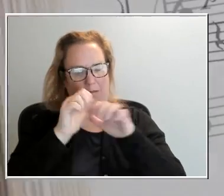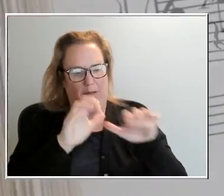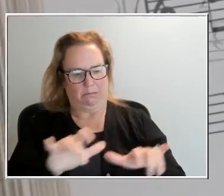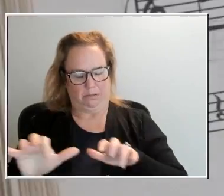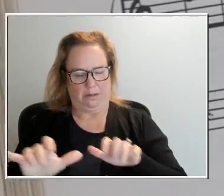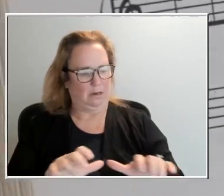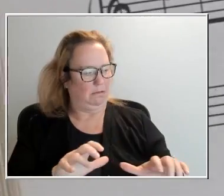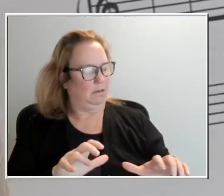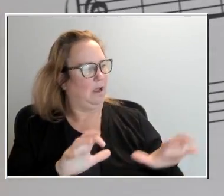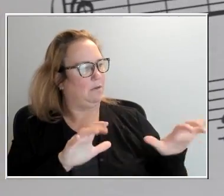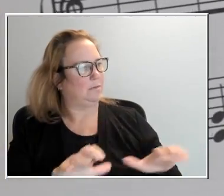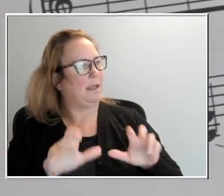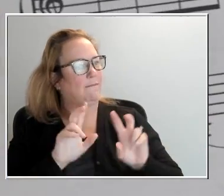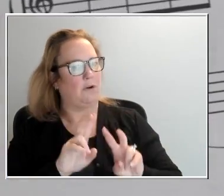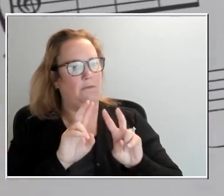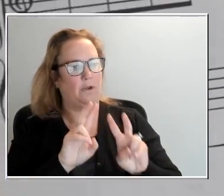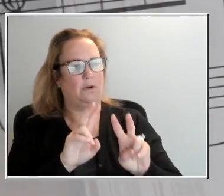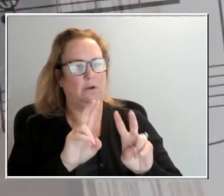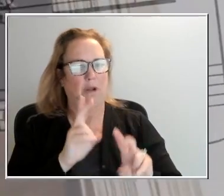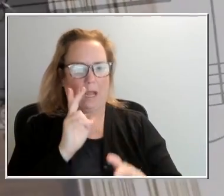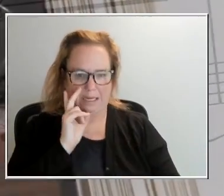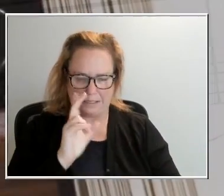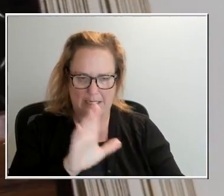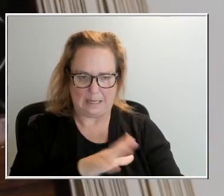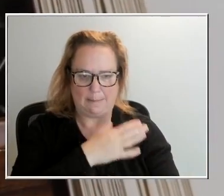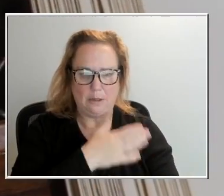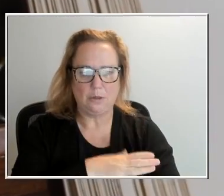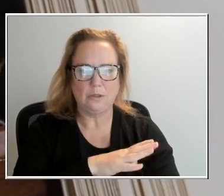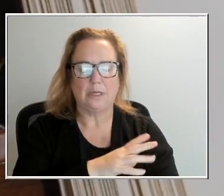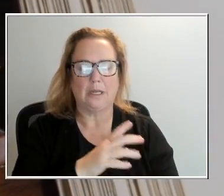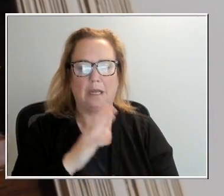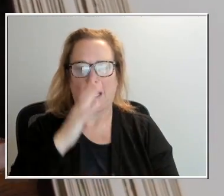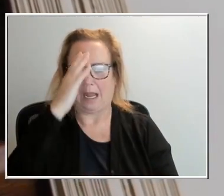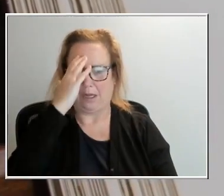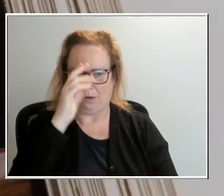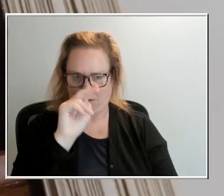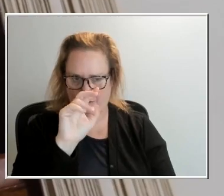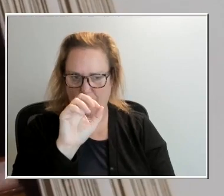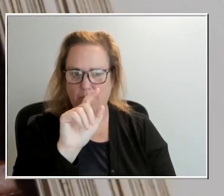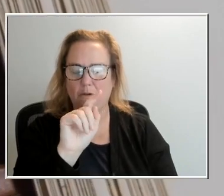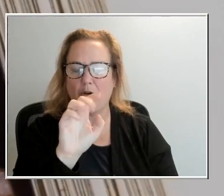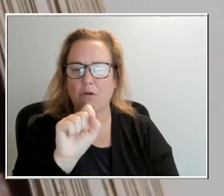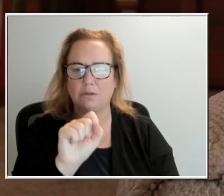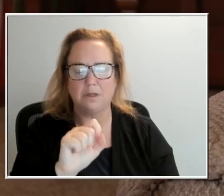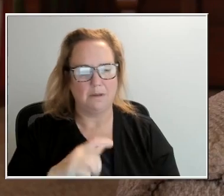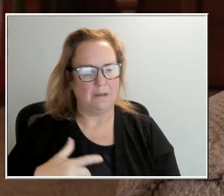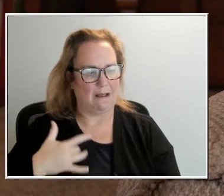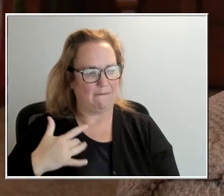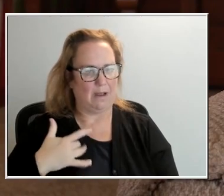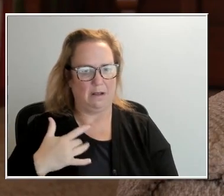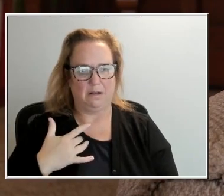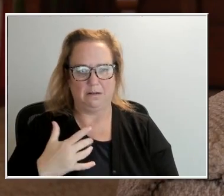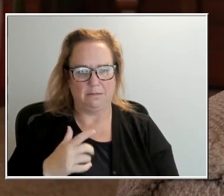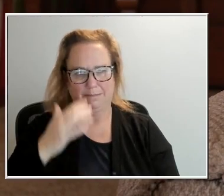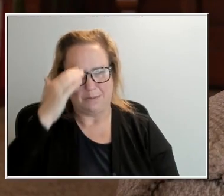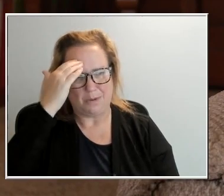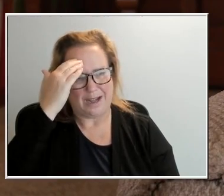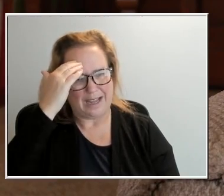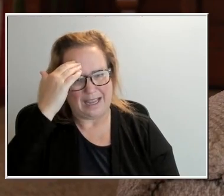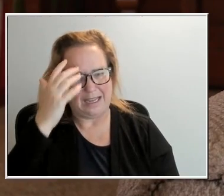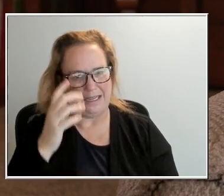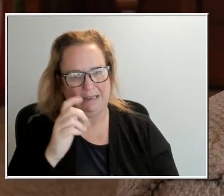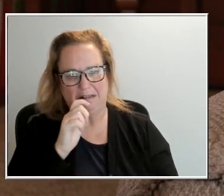a funeral, and I could see the music. I knew what the notes were, but I felt like I wasn't all there. But the brain just